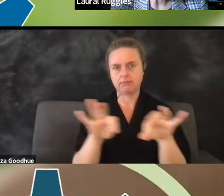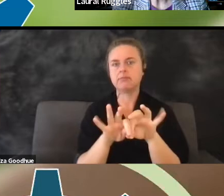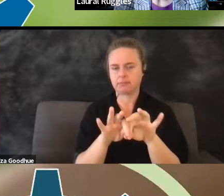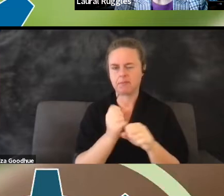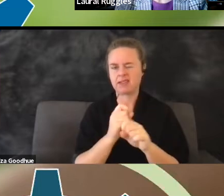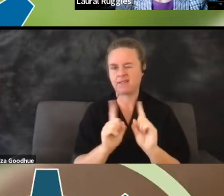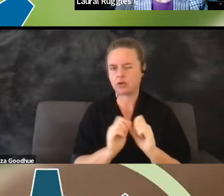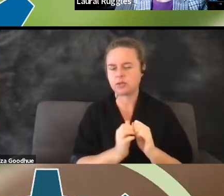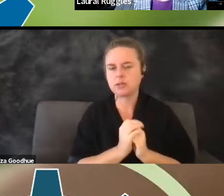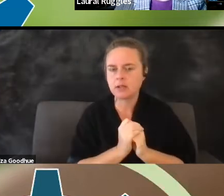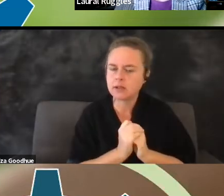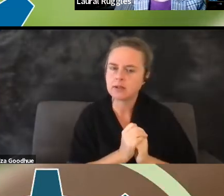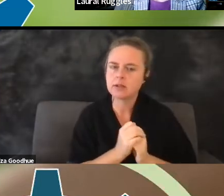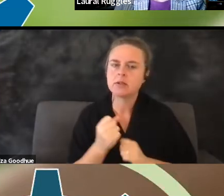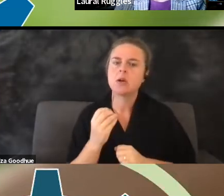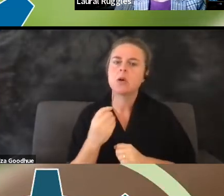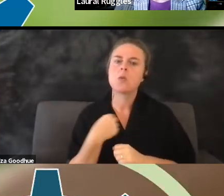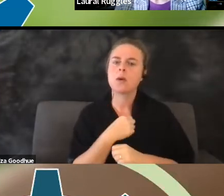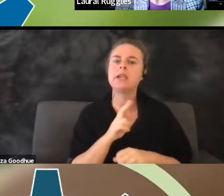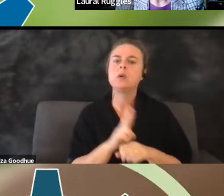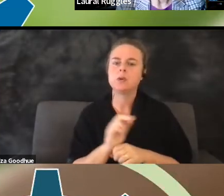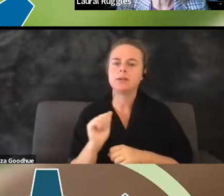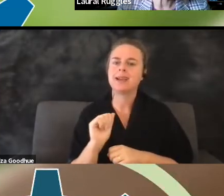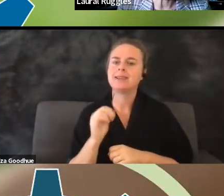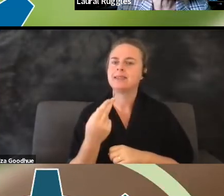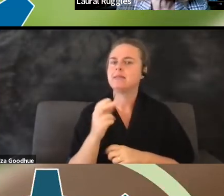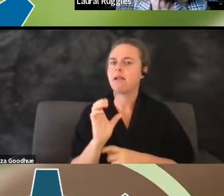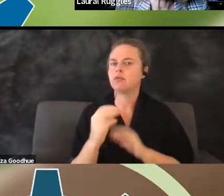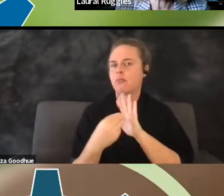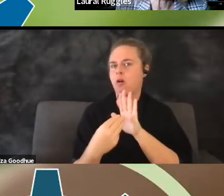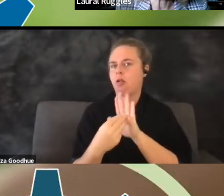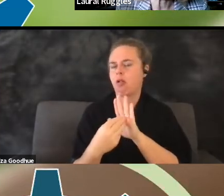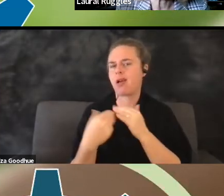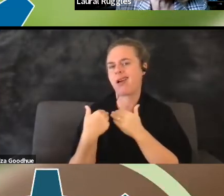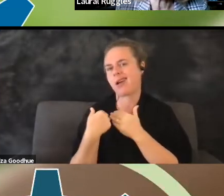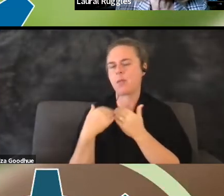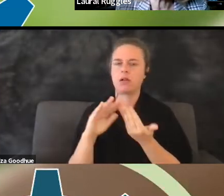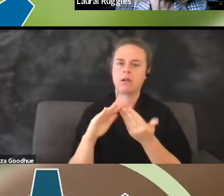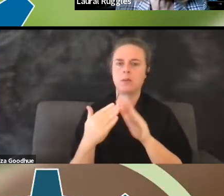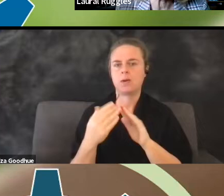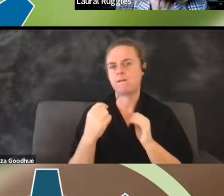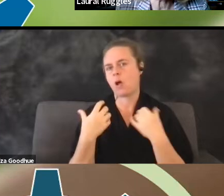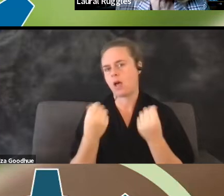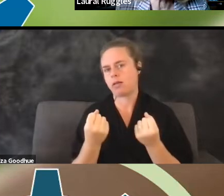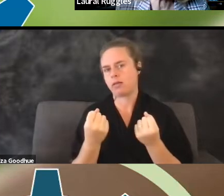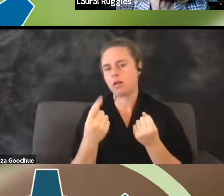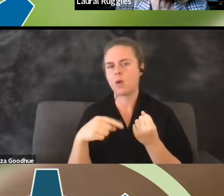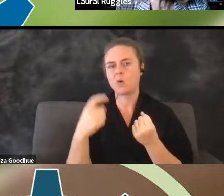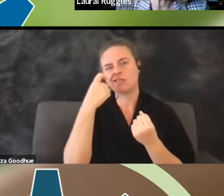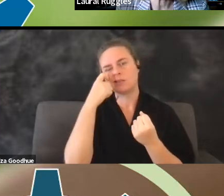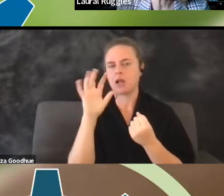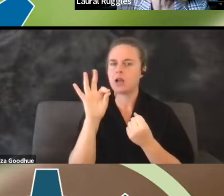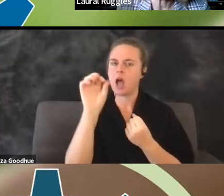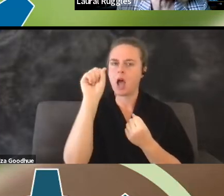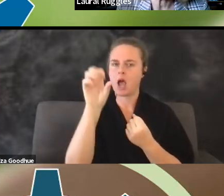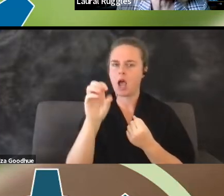So we do use the Accountable Community for Health model. Those 9 elements that Erin mentioned, I